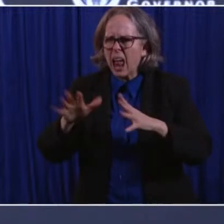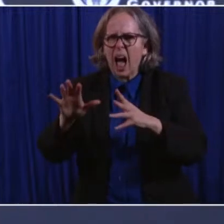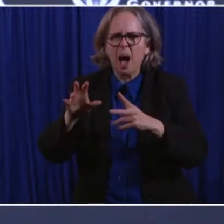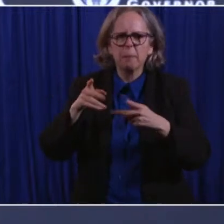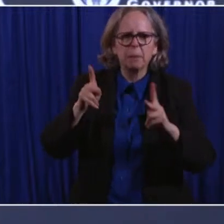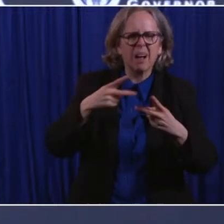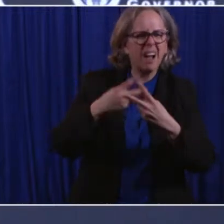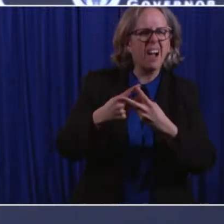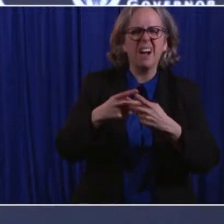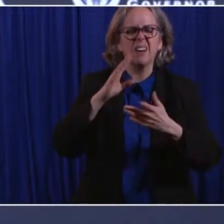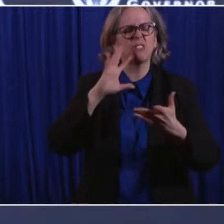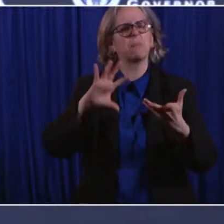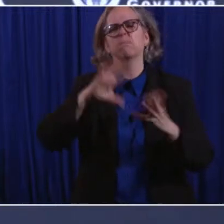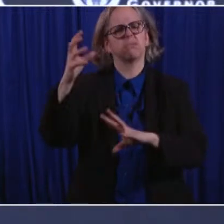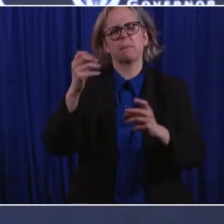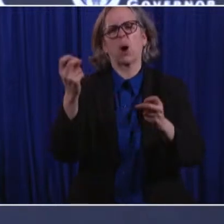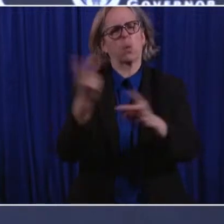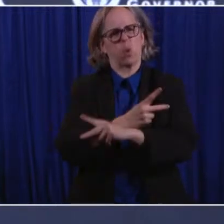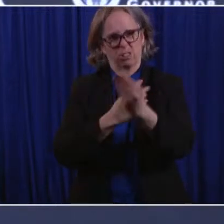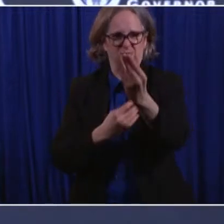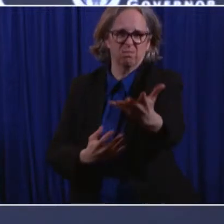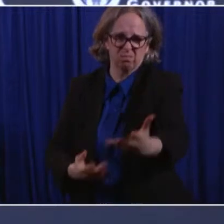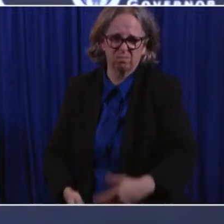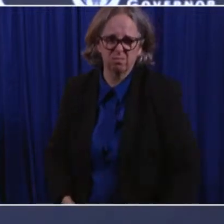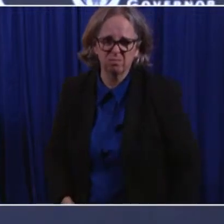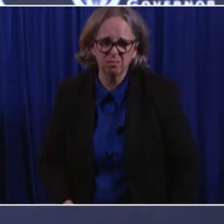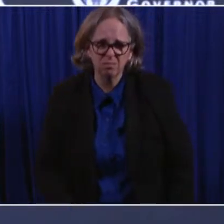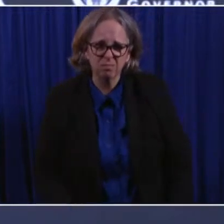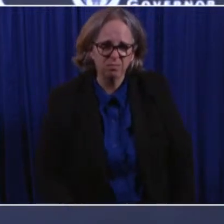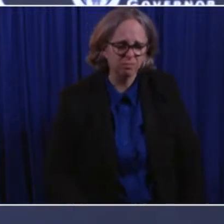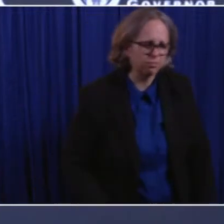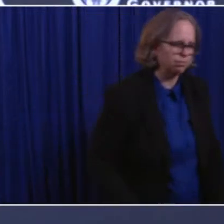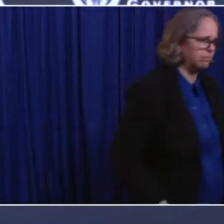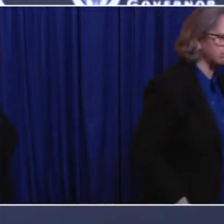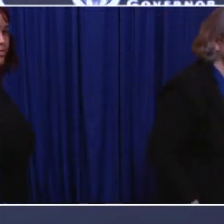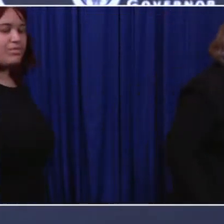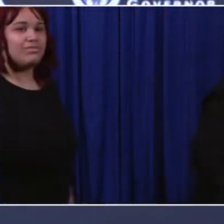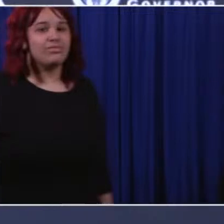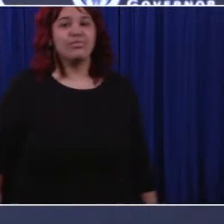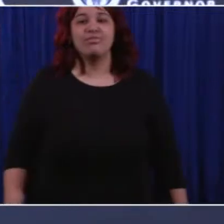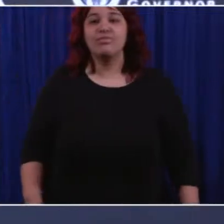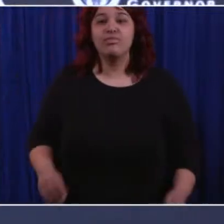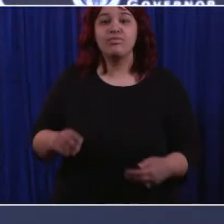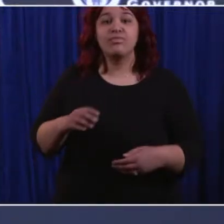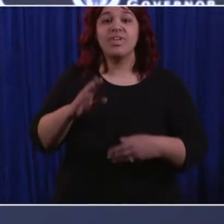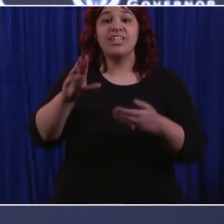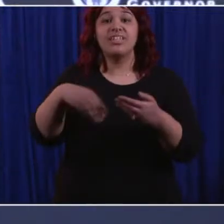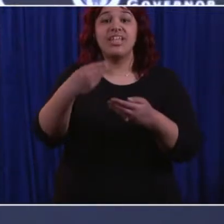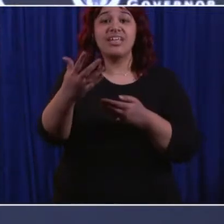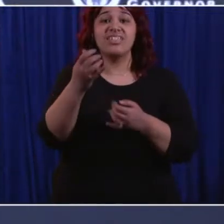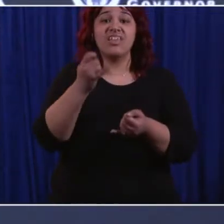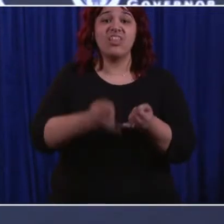Governor, next question is the last question for this afternoon, and it belongs to Jeff Reddick from WSYX in Columbus. Hey, Jeff.